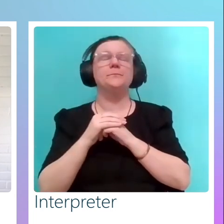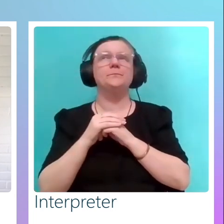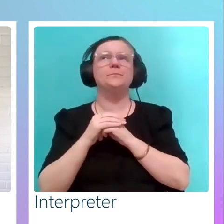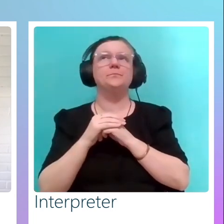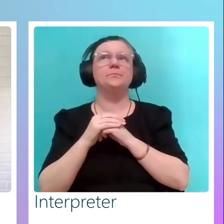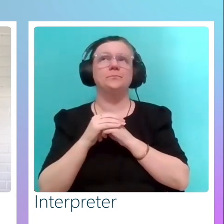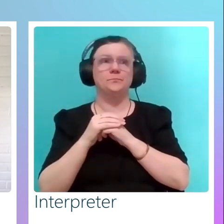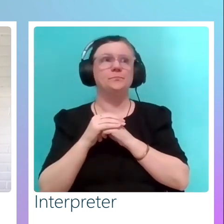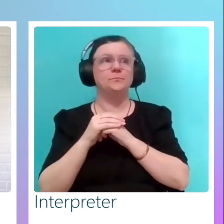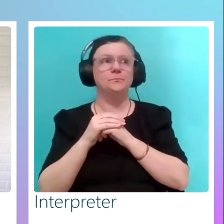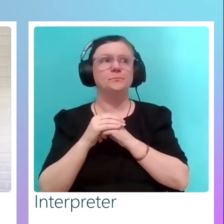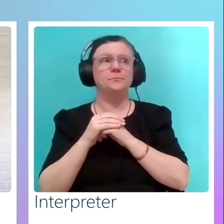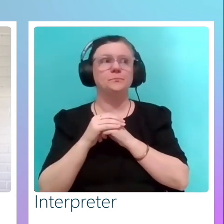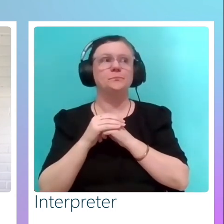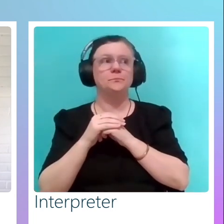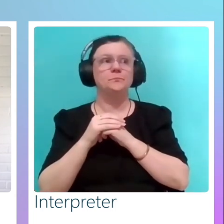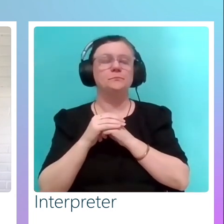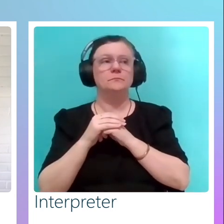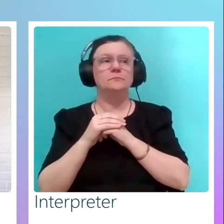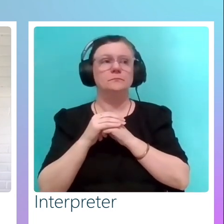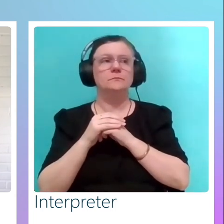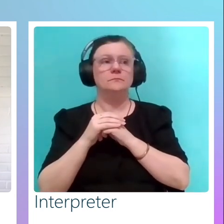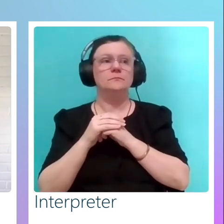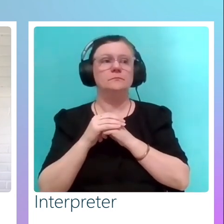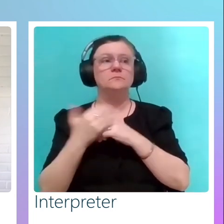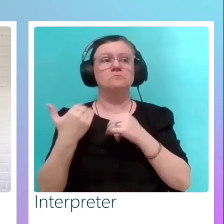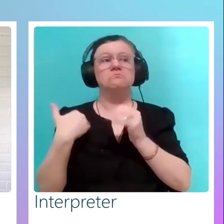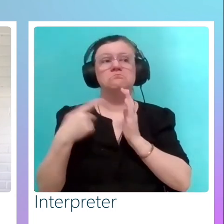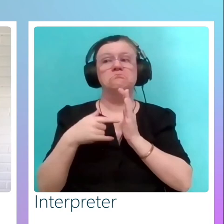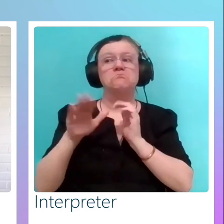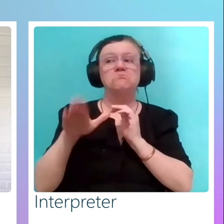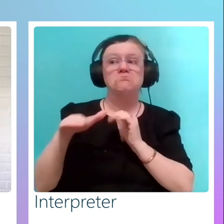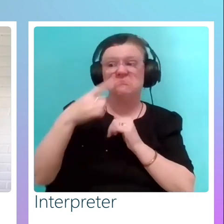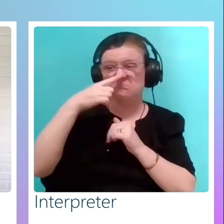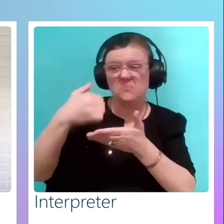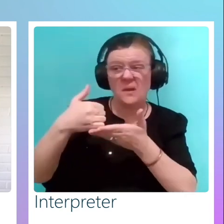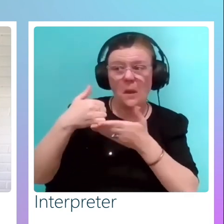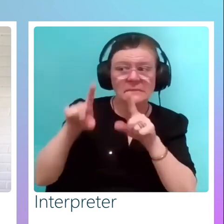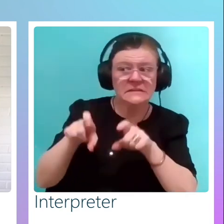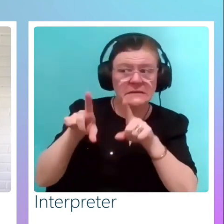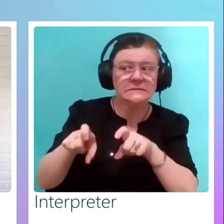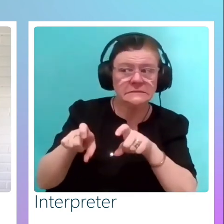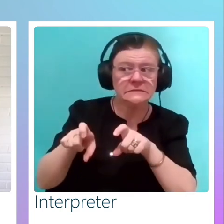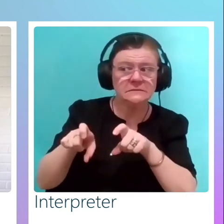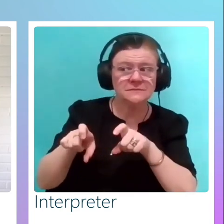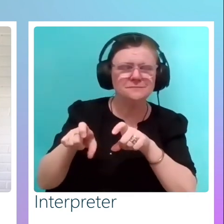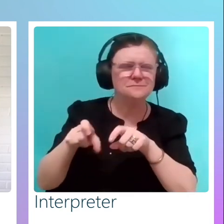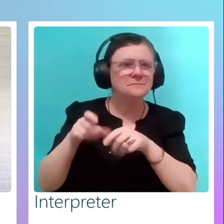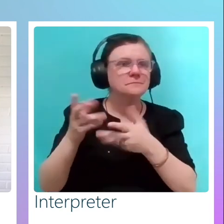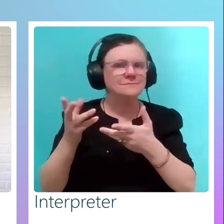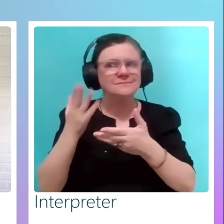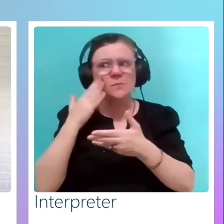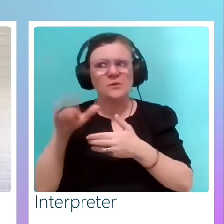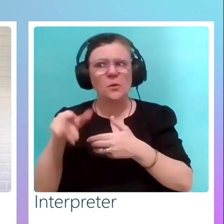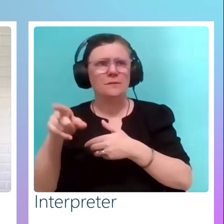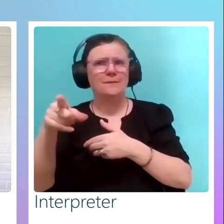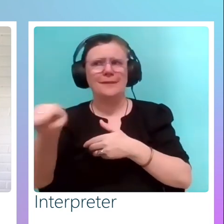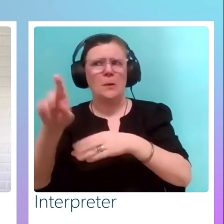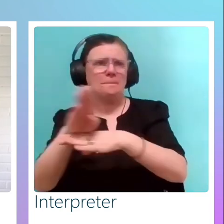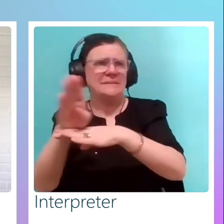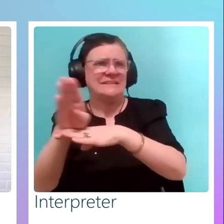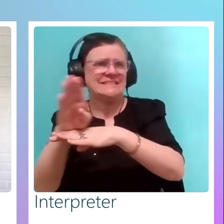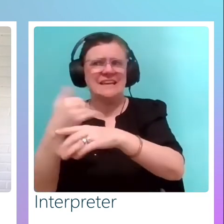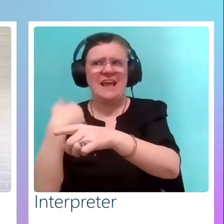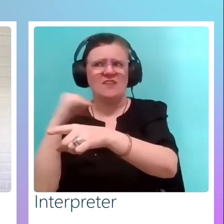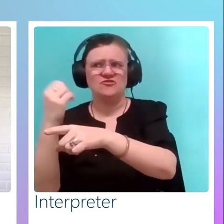you know, internally, we sometimes ask people if they can help with testing, but we're very aware that, you know, people have day jobs to do. We can't